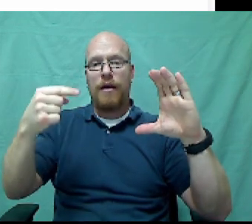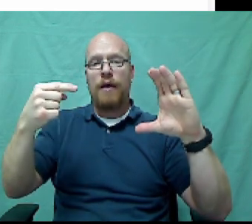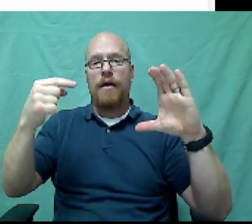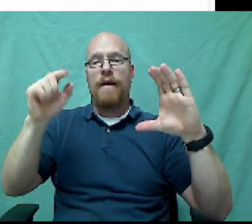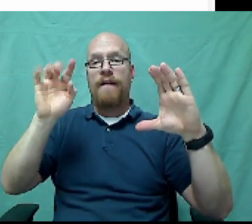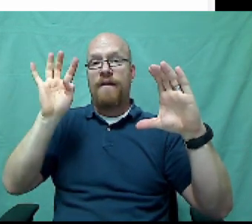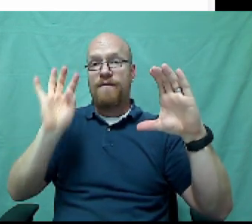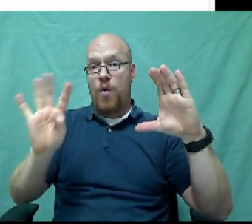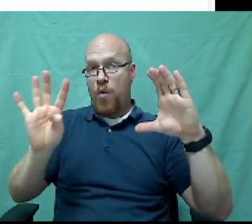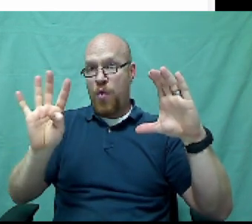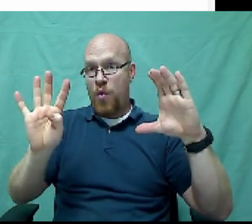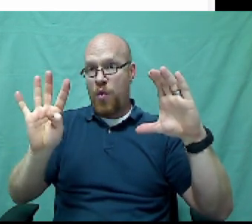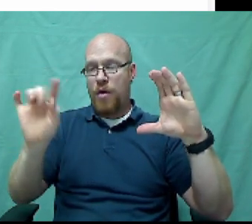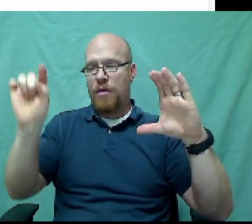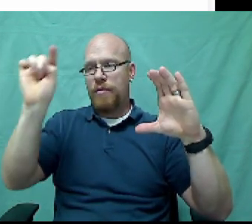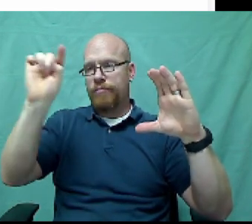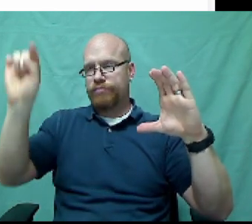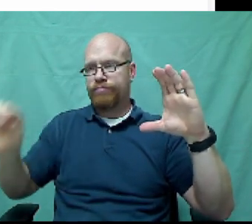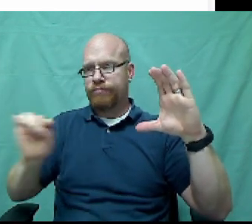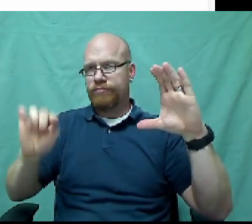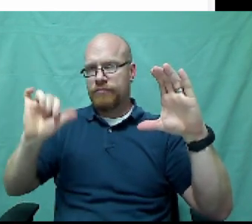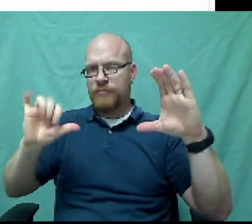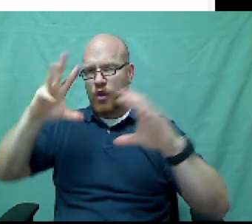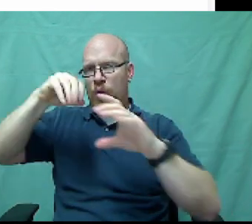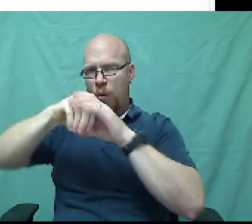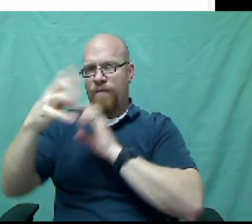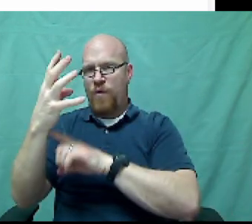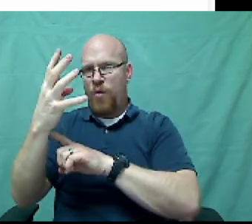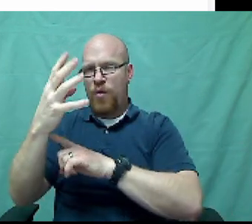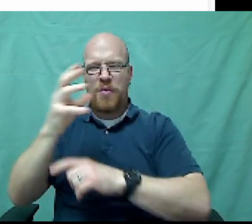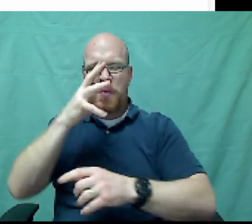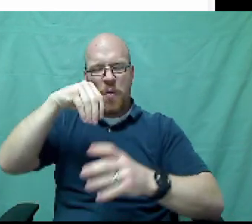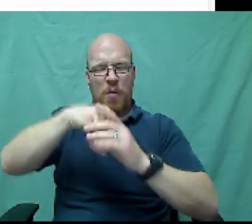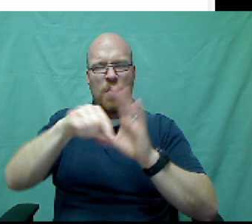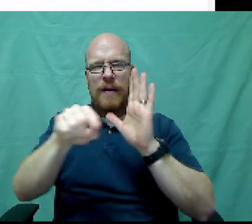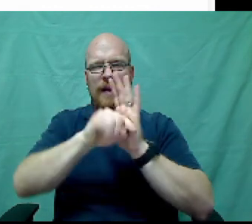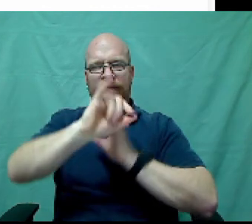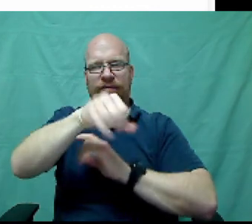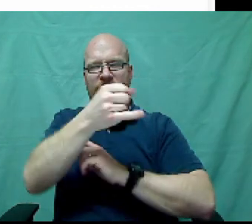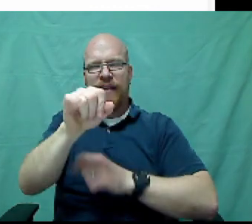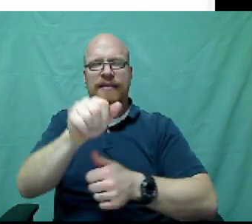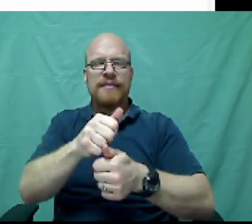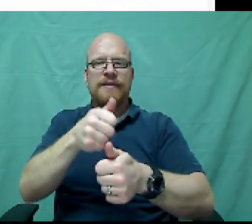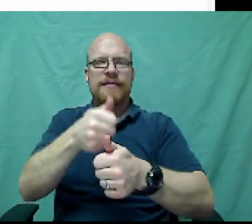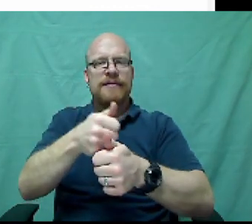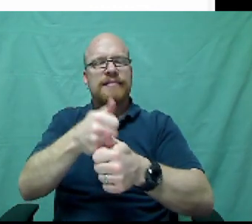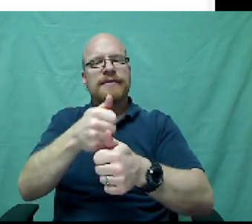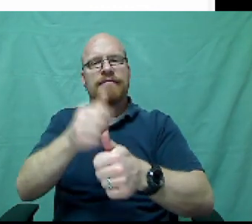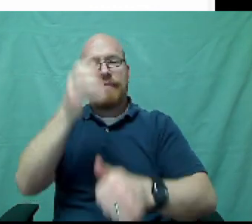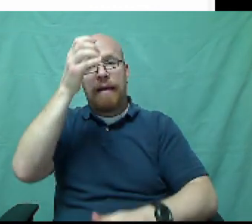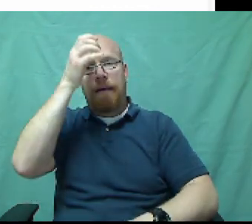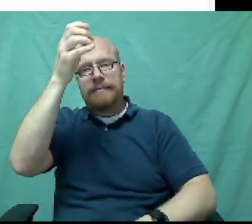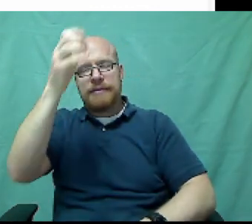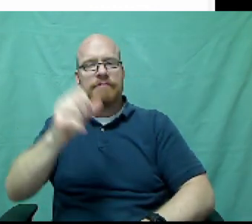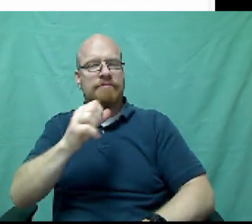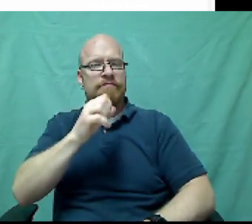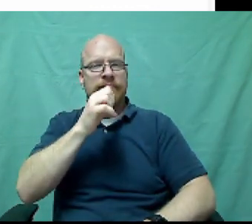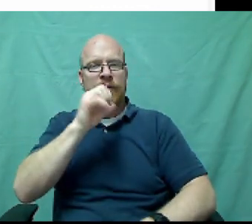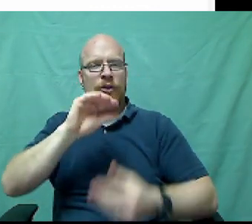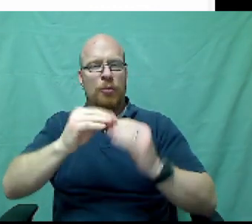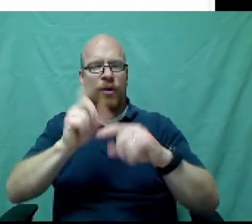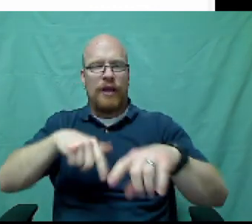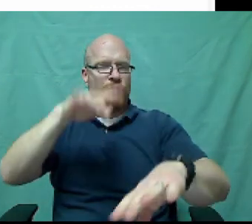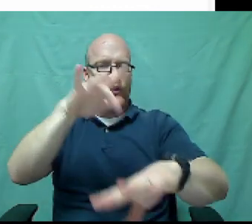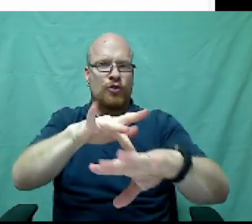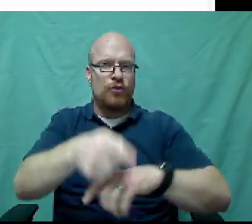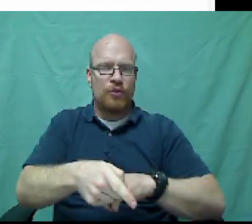4. Okay. Negative infinity isn't really included. It's a concept. It's not really a number. You can't touch